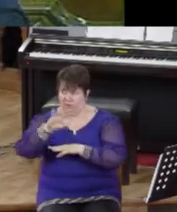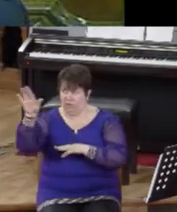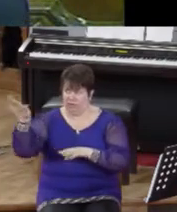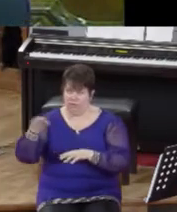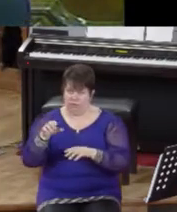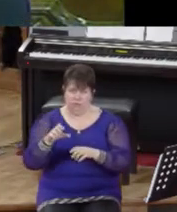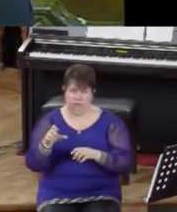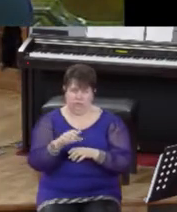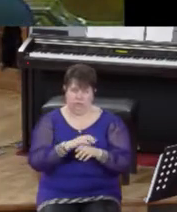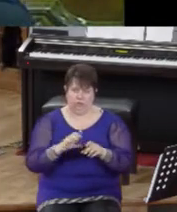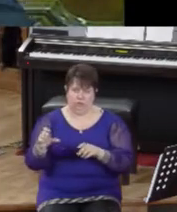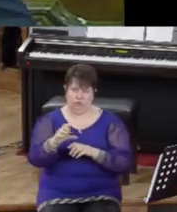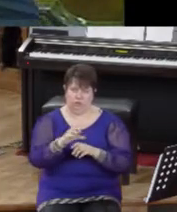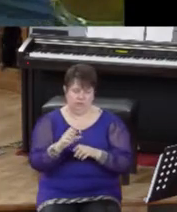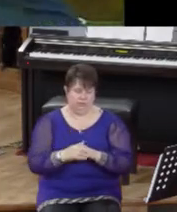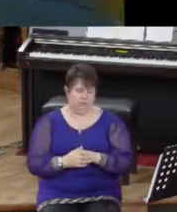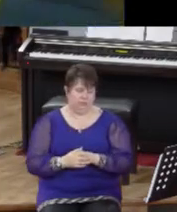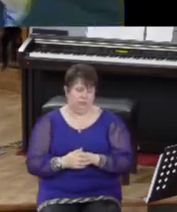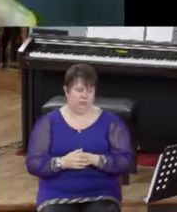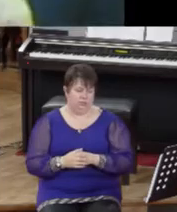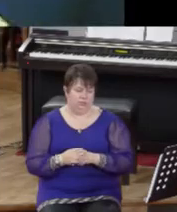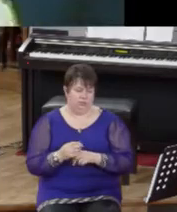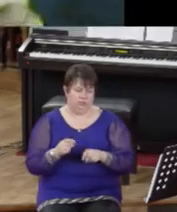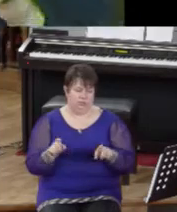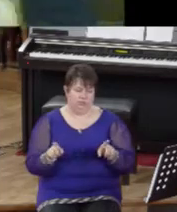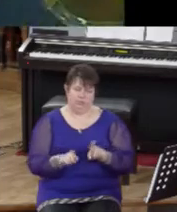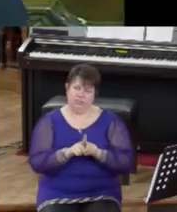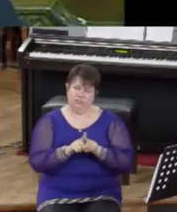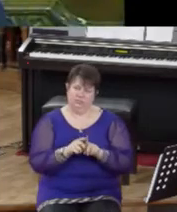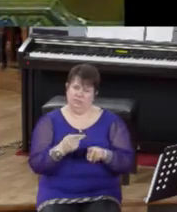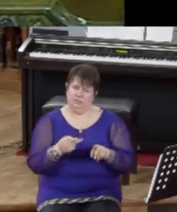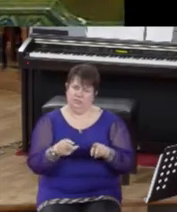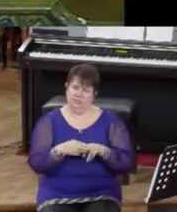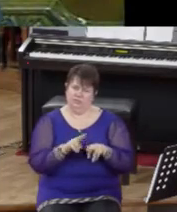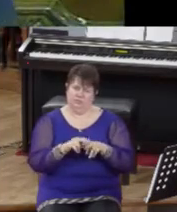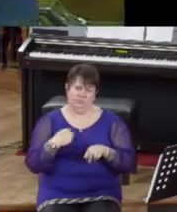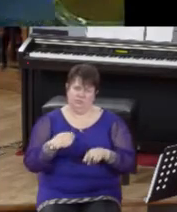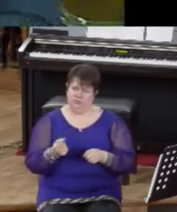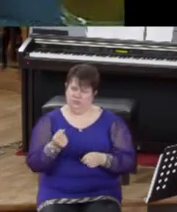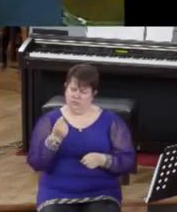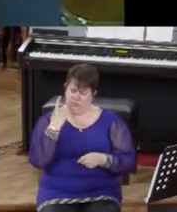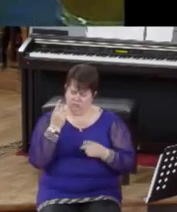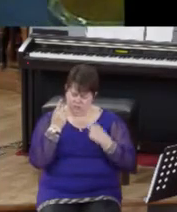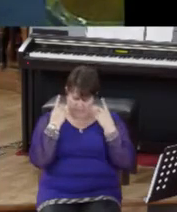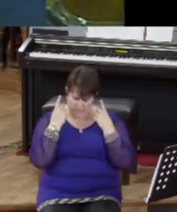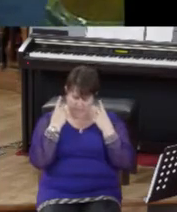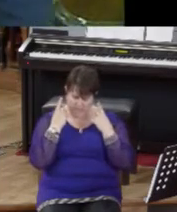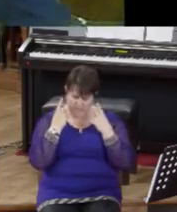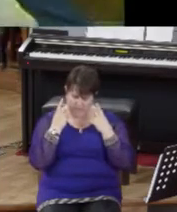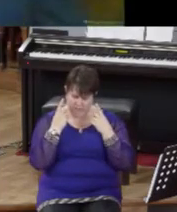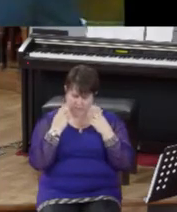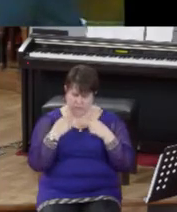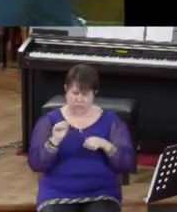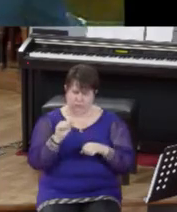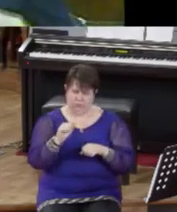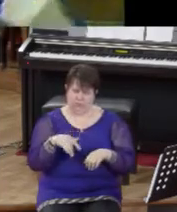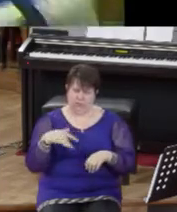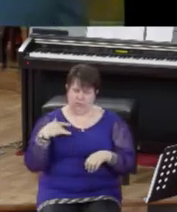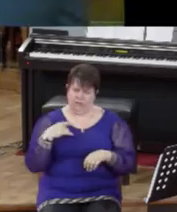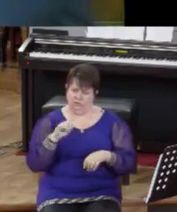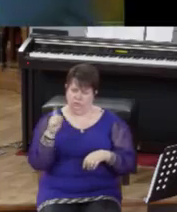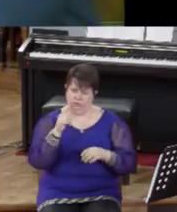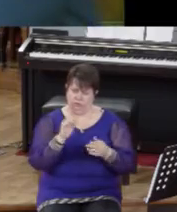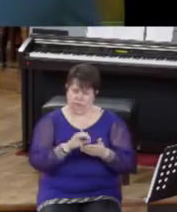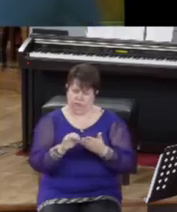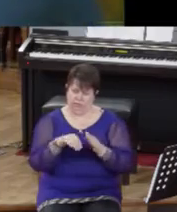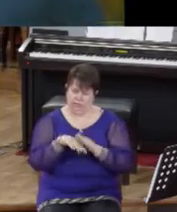countries. And in a similar way, if we don't understand and apply in our own lives what's